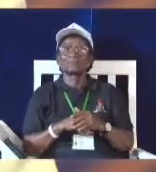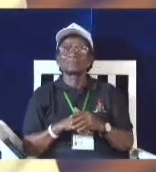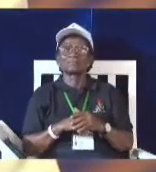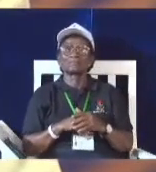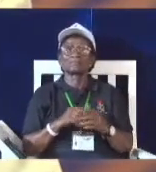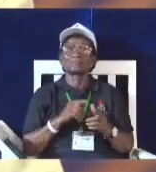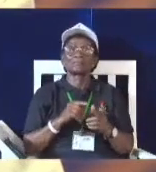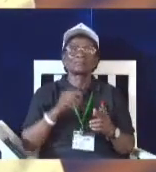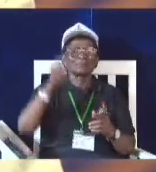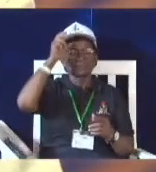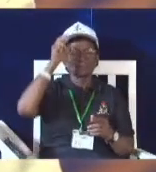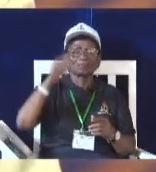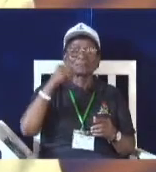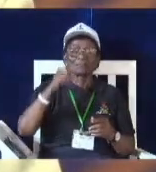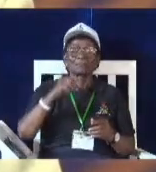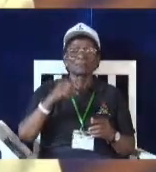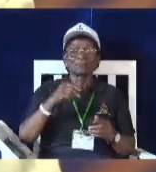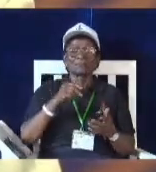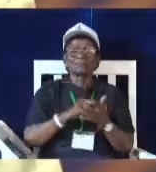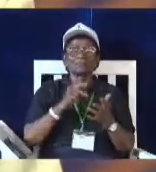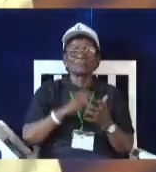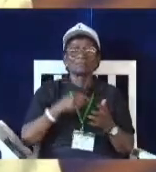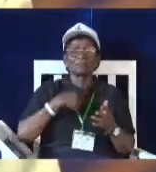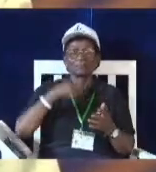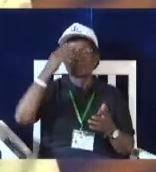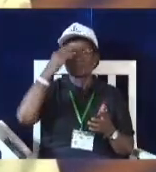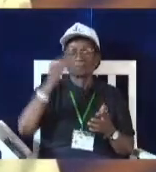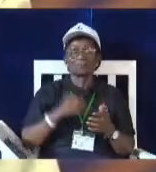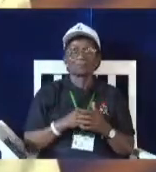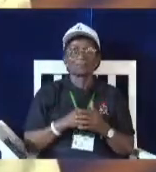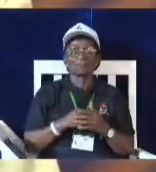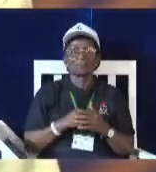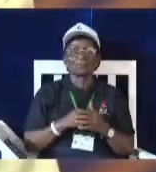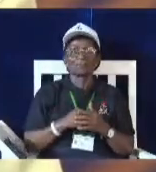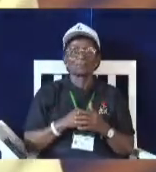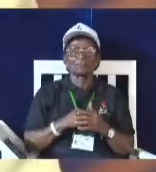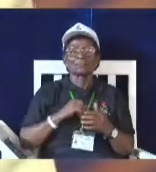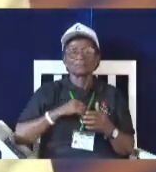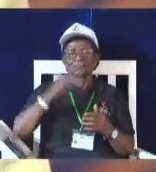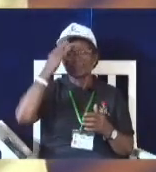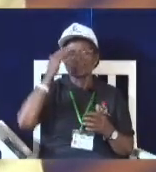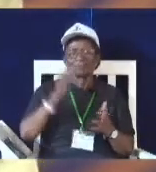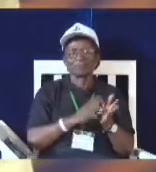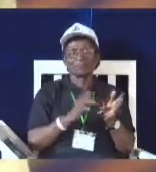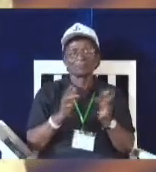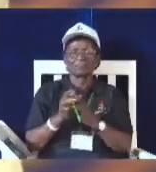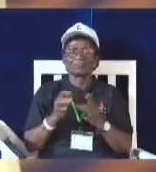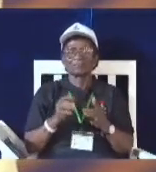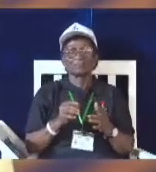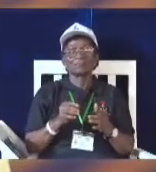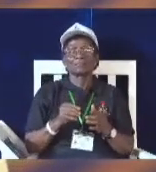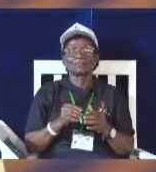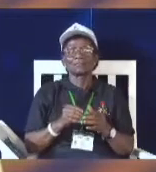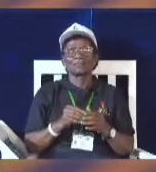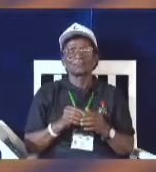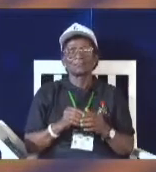The devil said, what kind of nonsense is this? I know Jesus. If he commands me